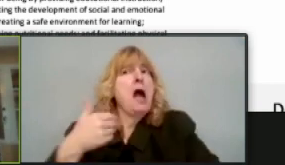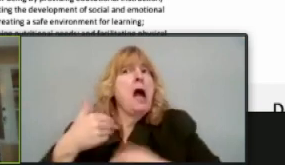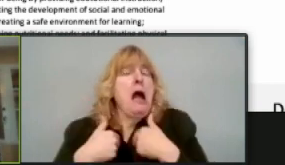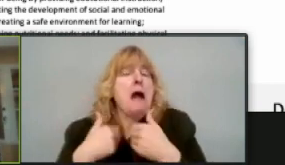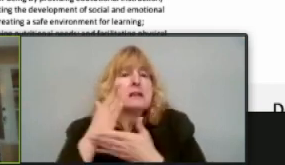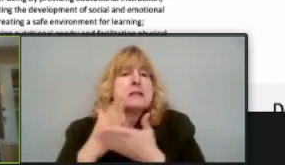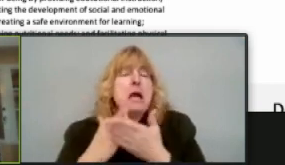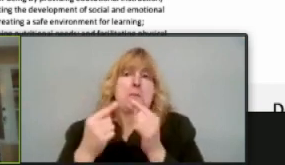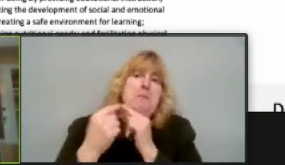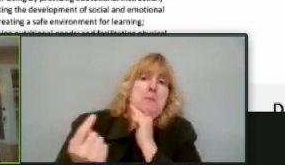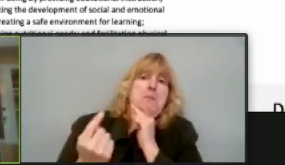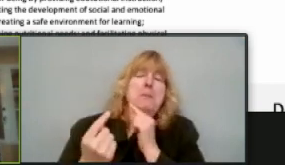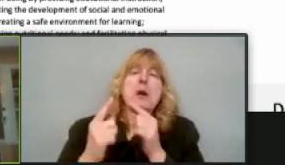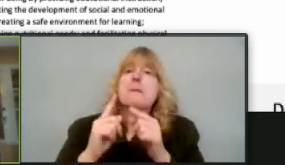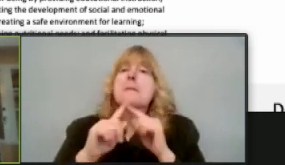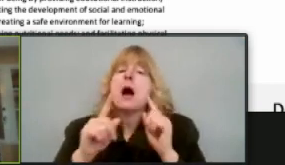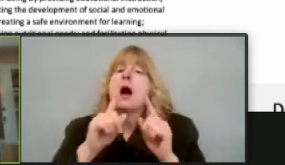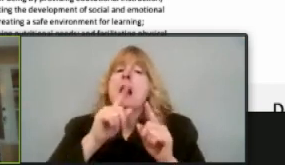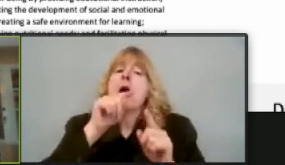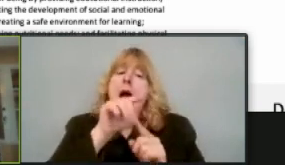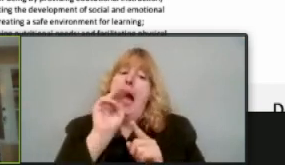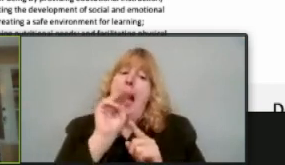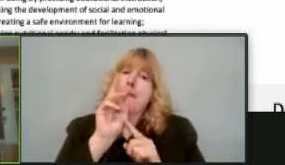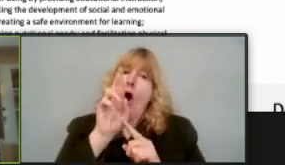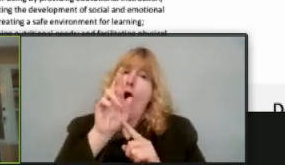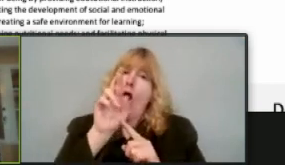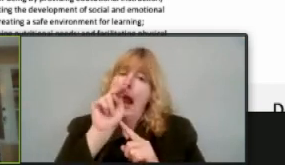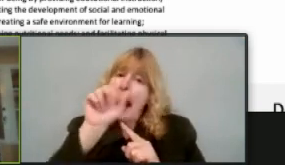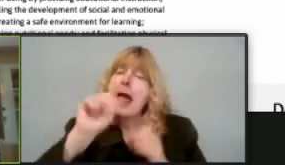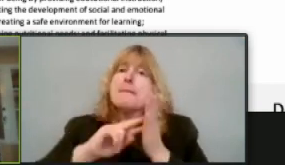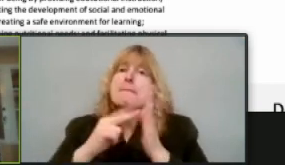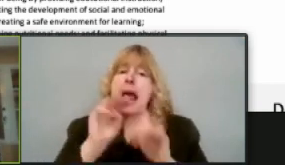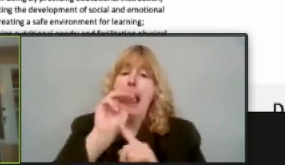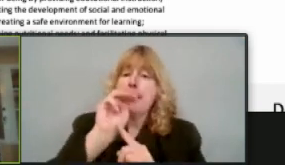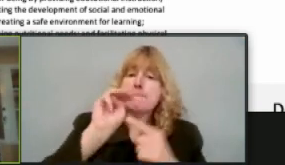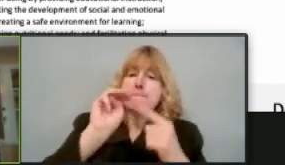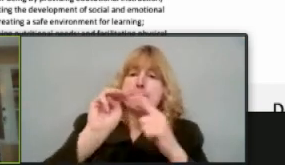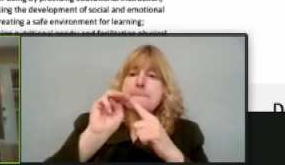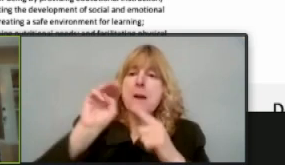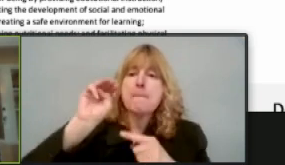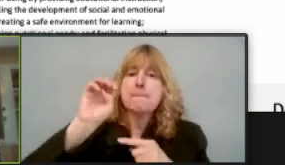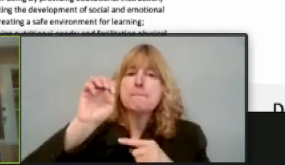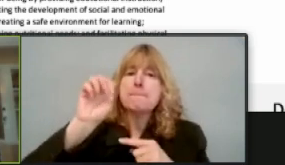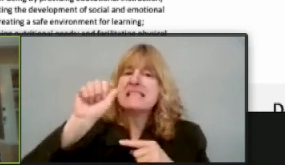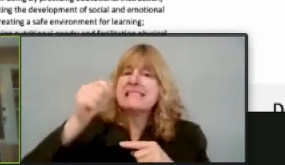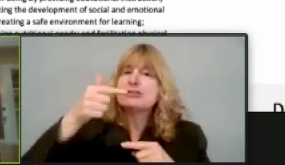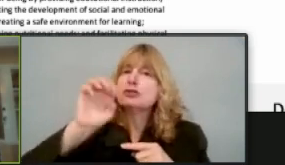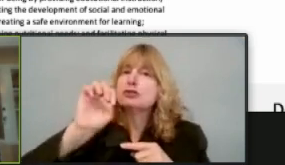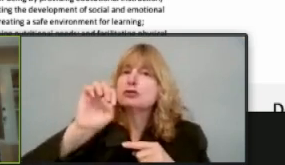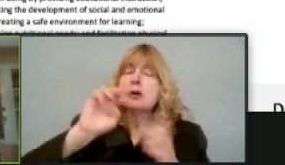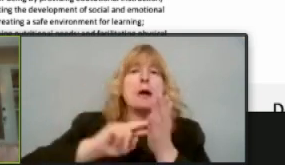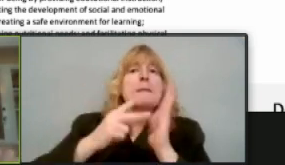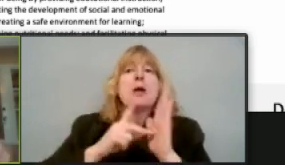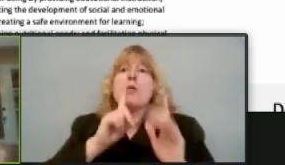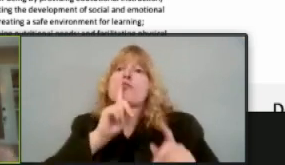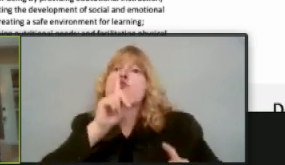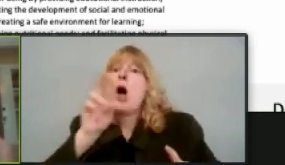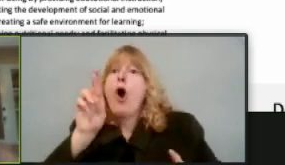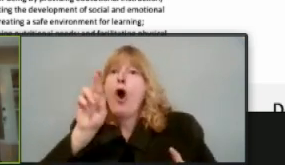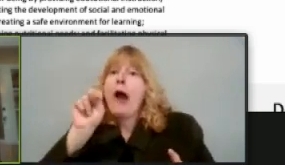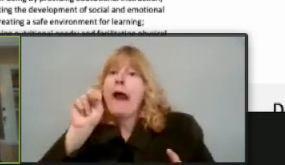the message. So unlike some of our other types of vaccines, what's in this vaccine is really just the mRNA, which is a little string